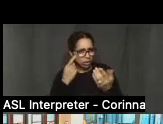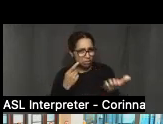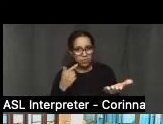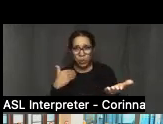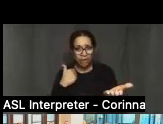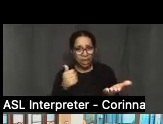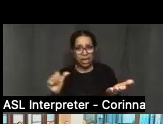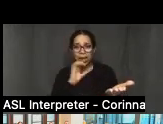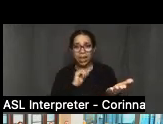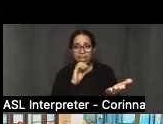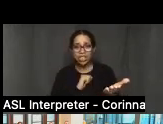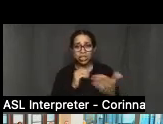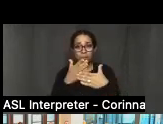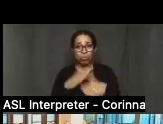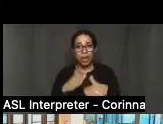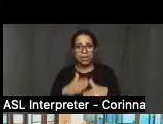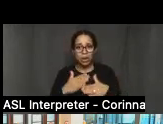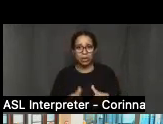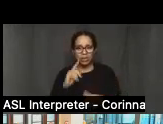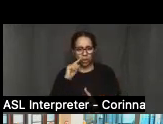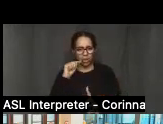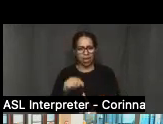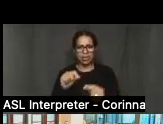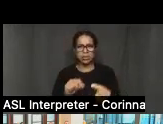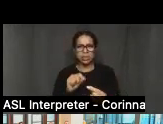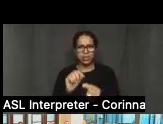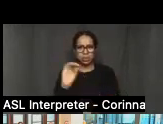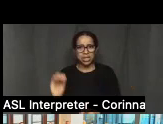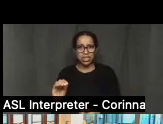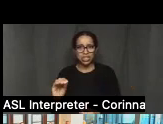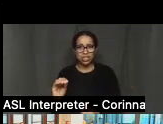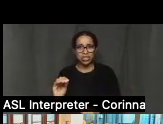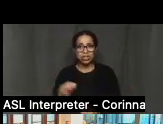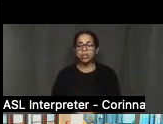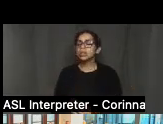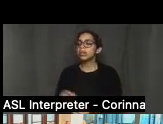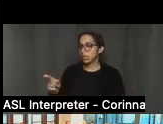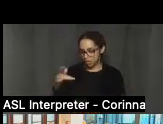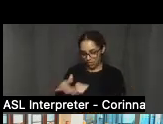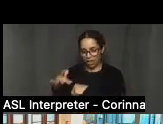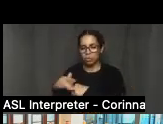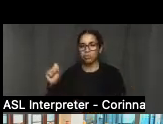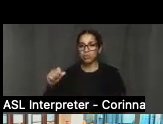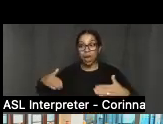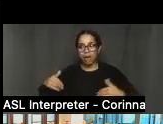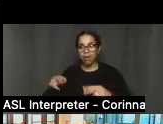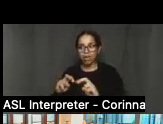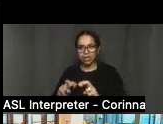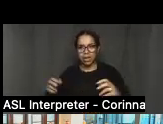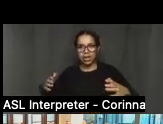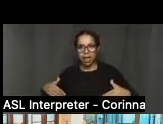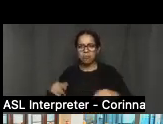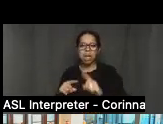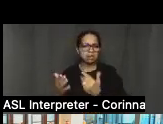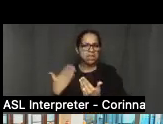like breakdowns for that particular percentage? So we do have that available. We haven't looked at it yet, but that is an analysis we can easily do